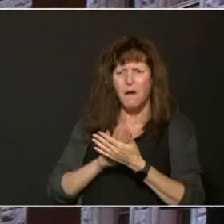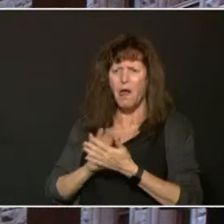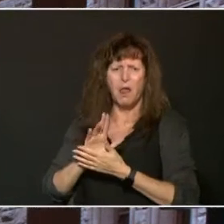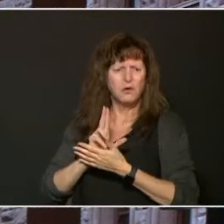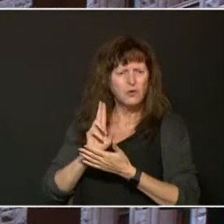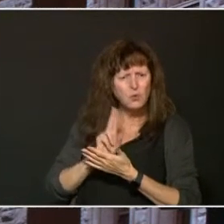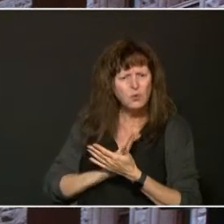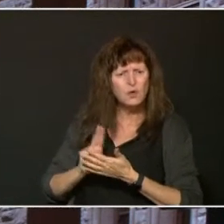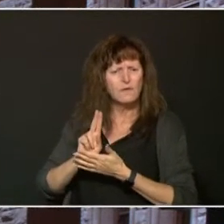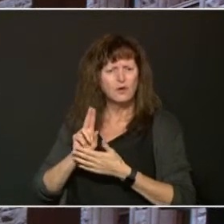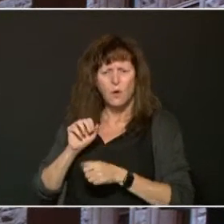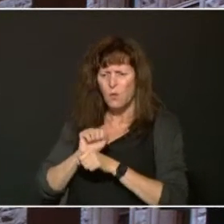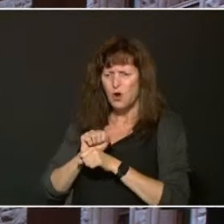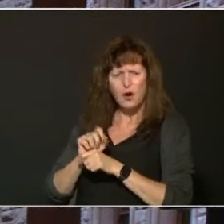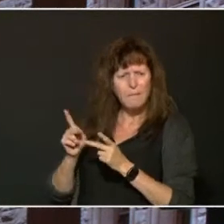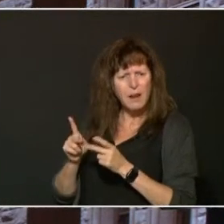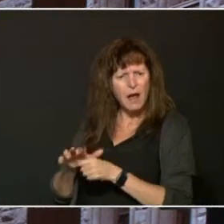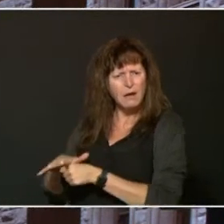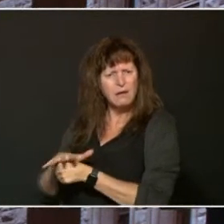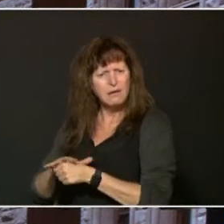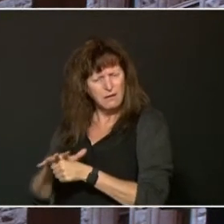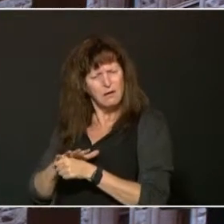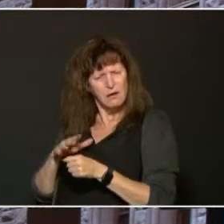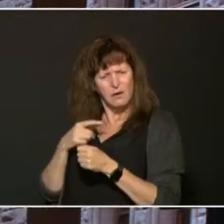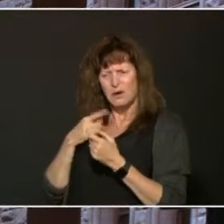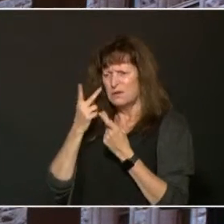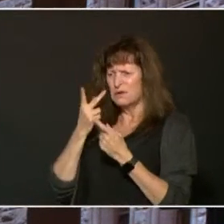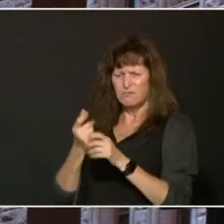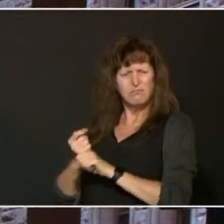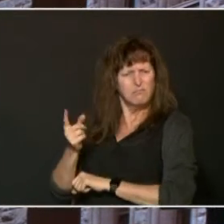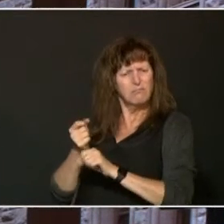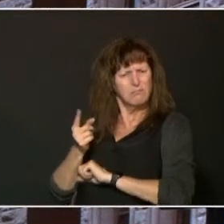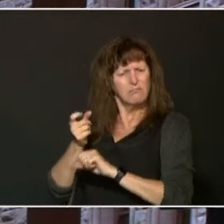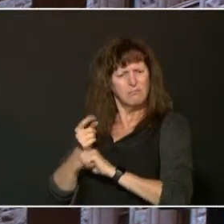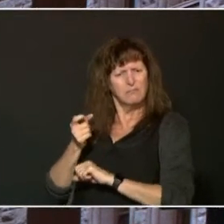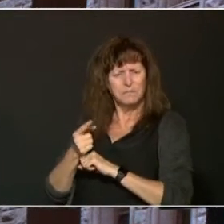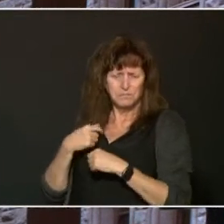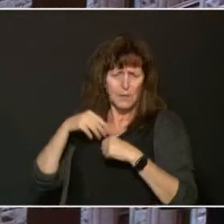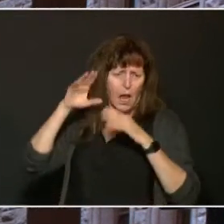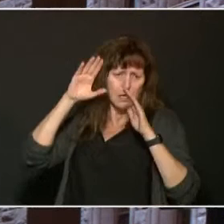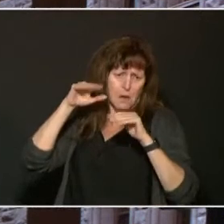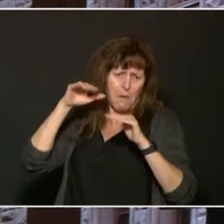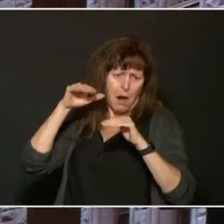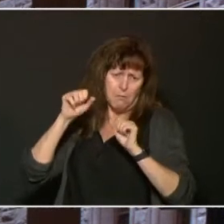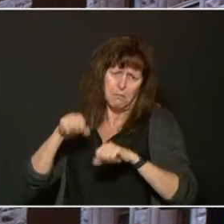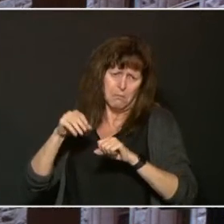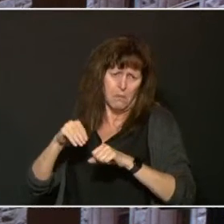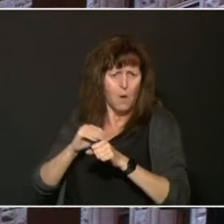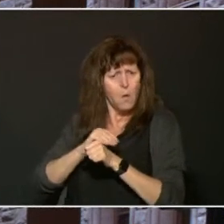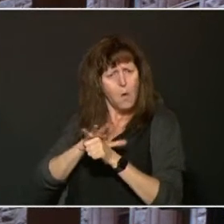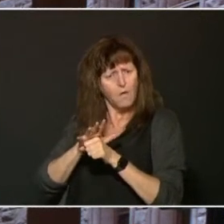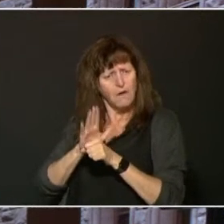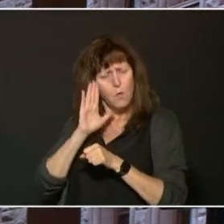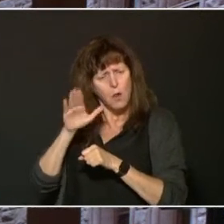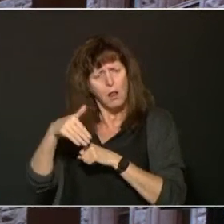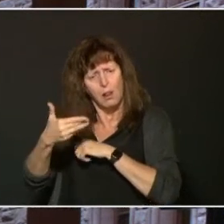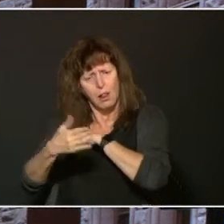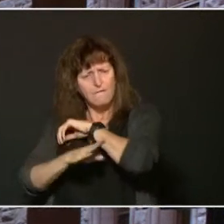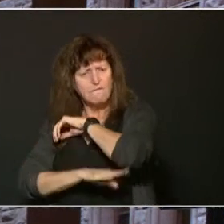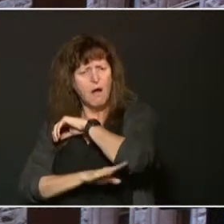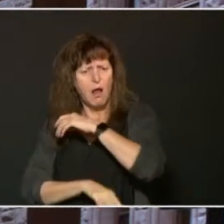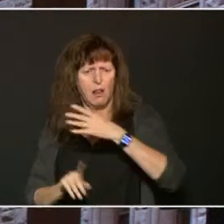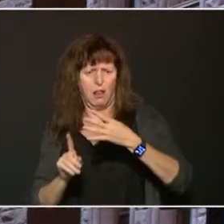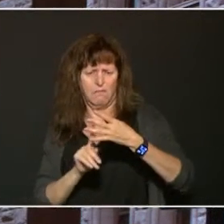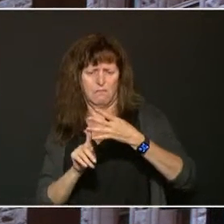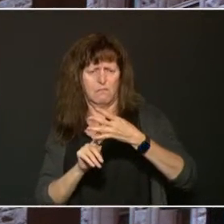So I absolutely expect a rise in COVID activity in September. We are preparing from